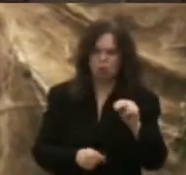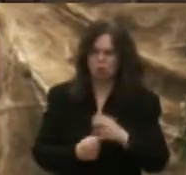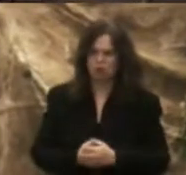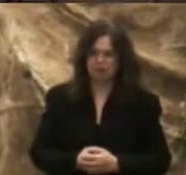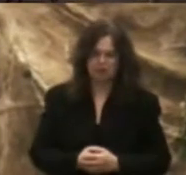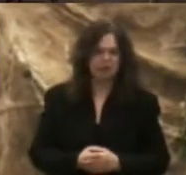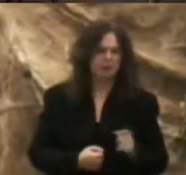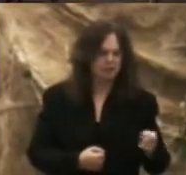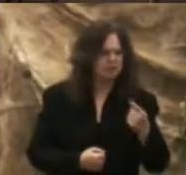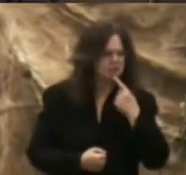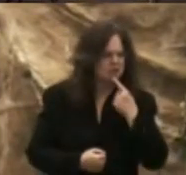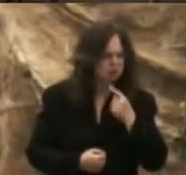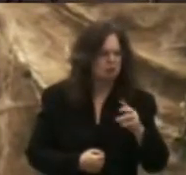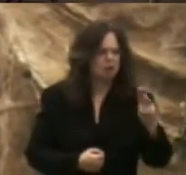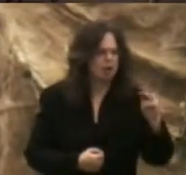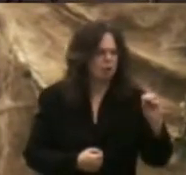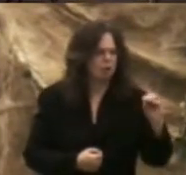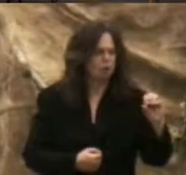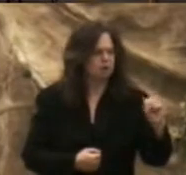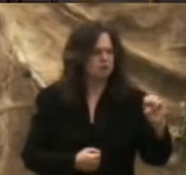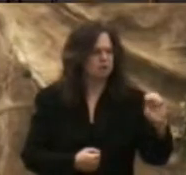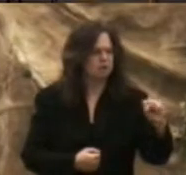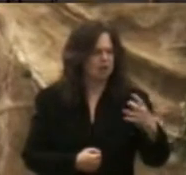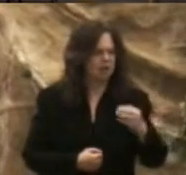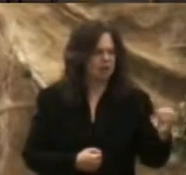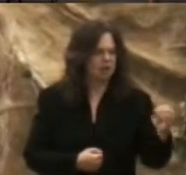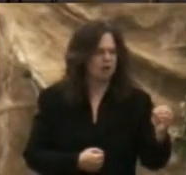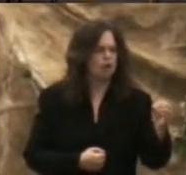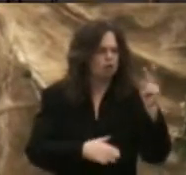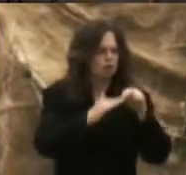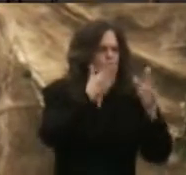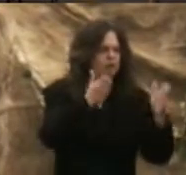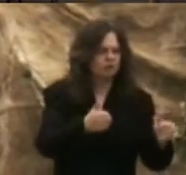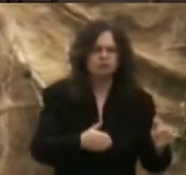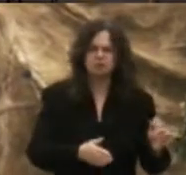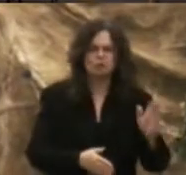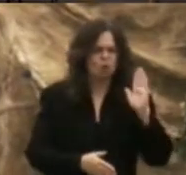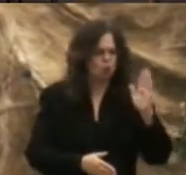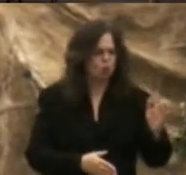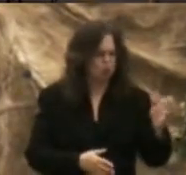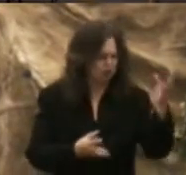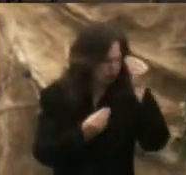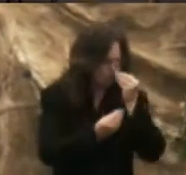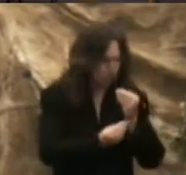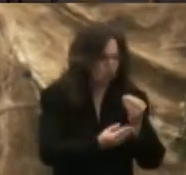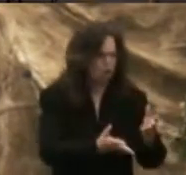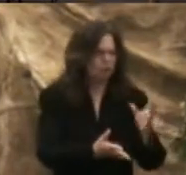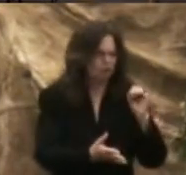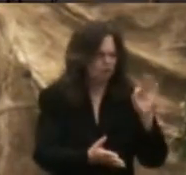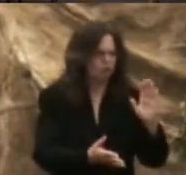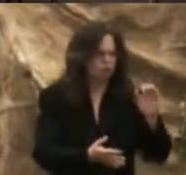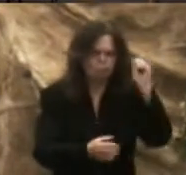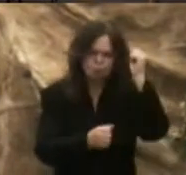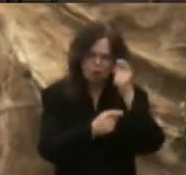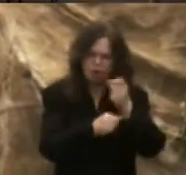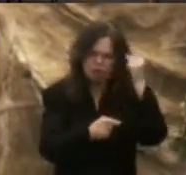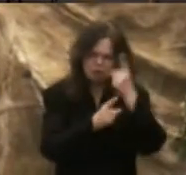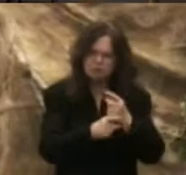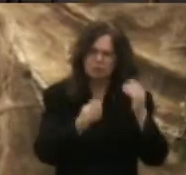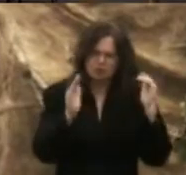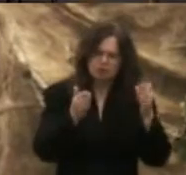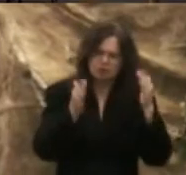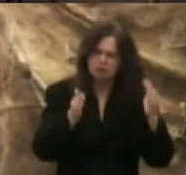clear words of Moses and the prophets. We have the words of Jesus as he walked this